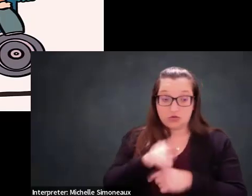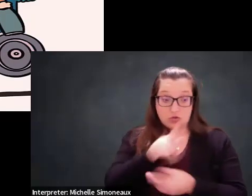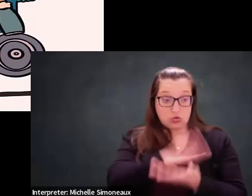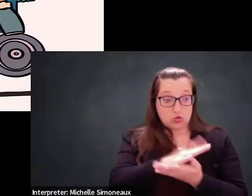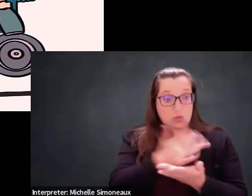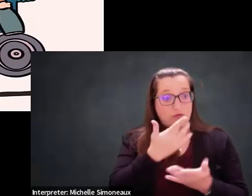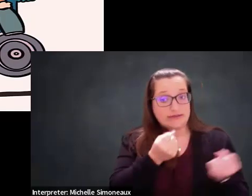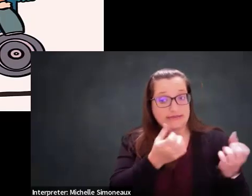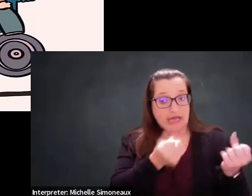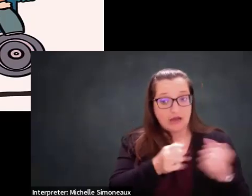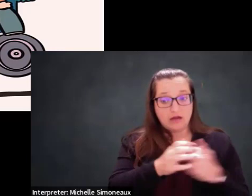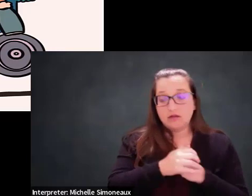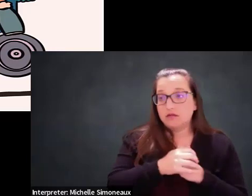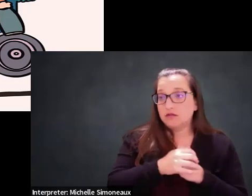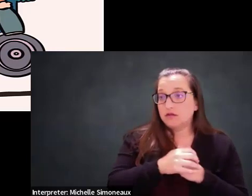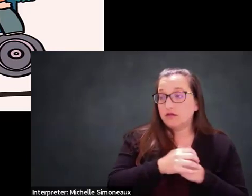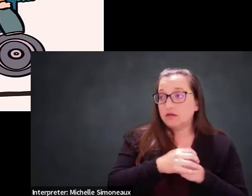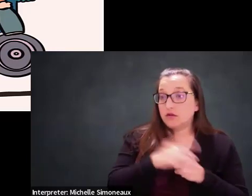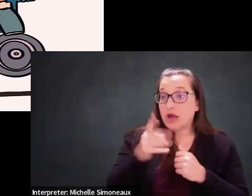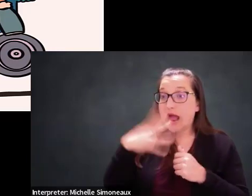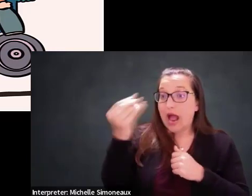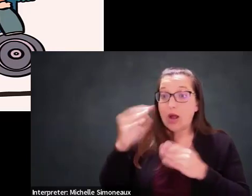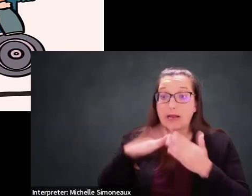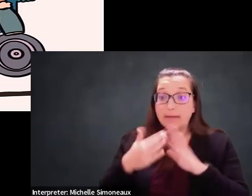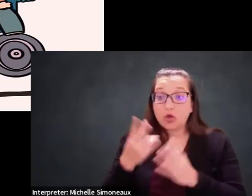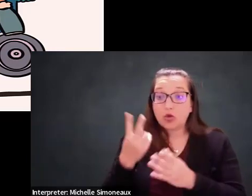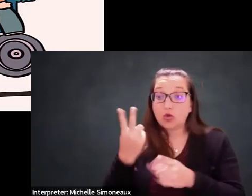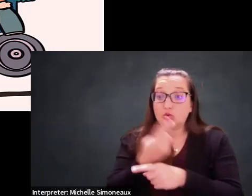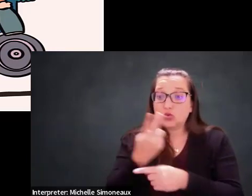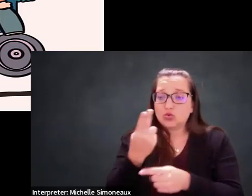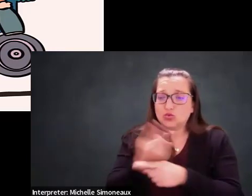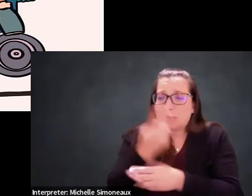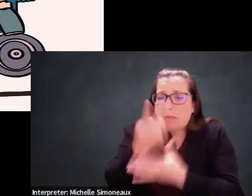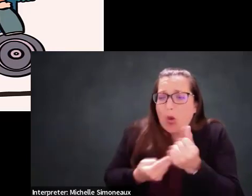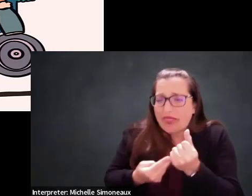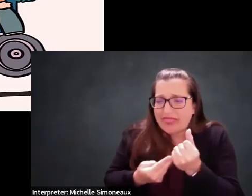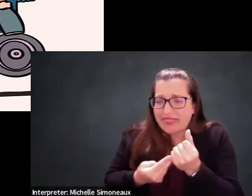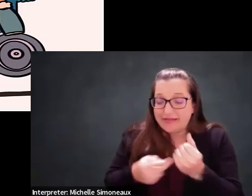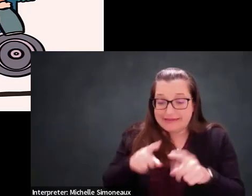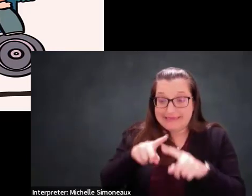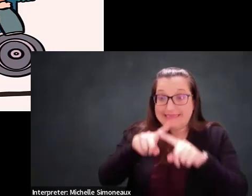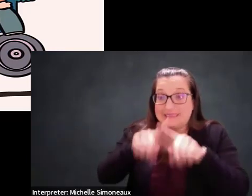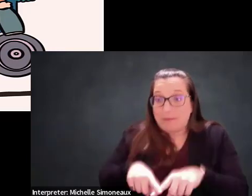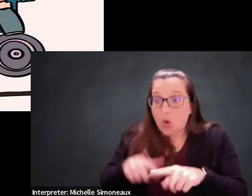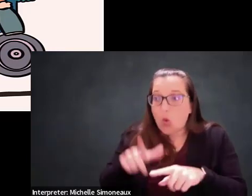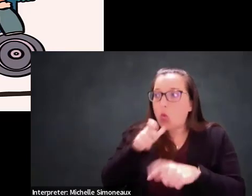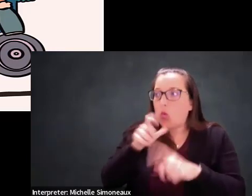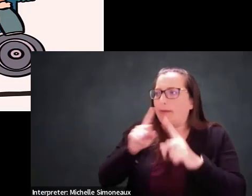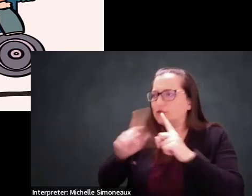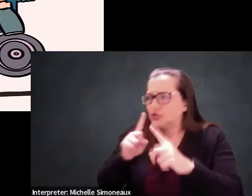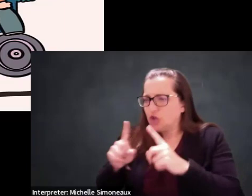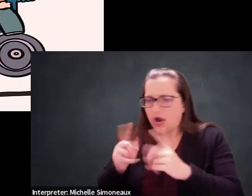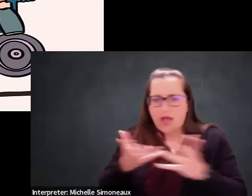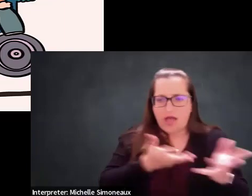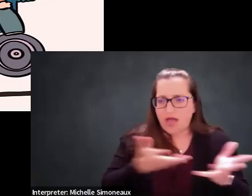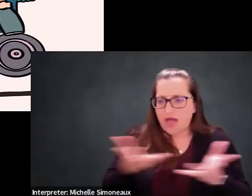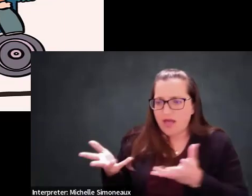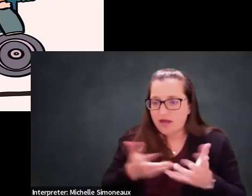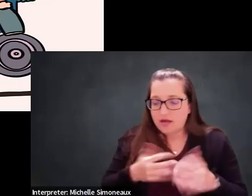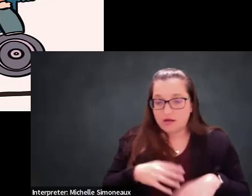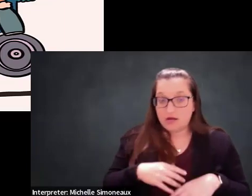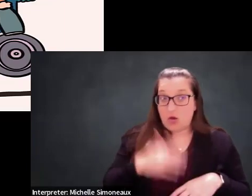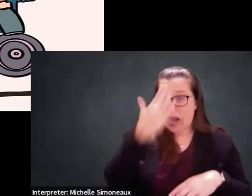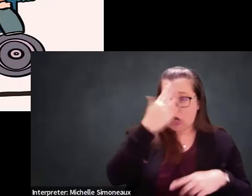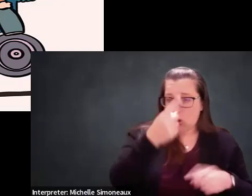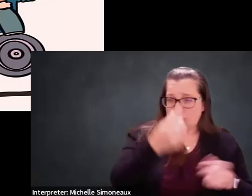Or maybe they're out in the community. Maybe they want to use both. They want to, know, depending on who they're talking to or what the context is, do they know the sign?